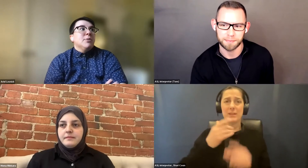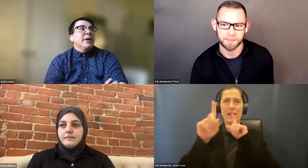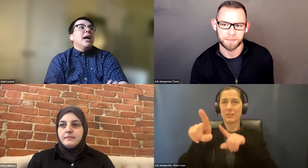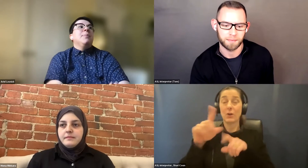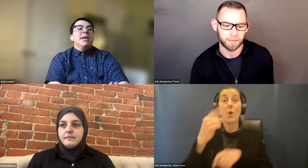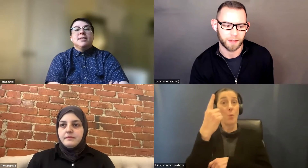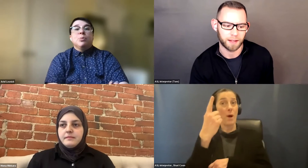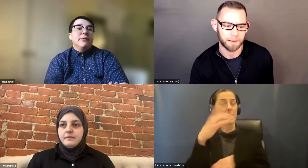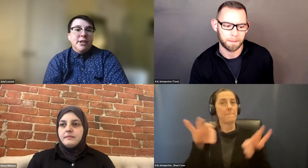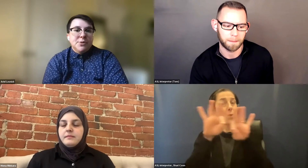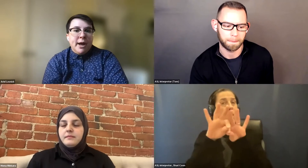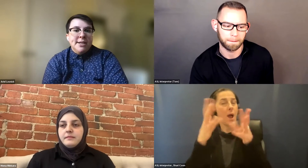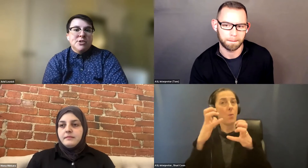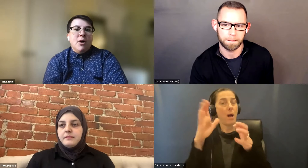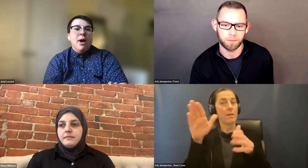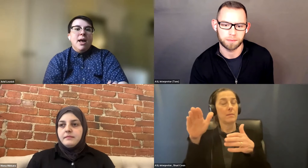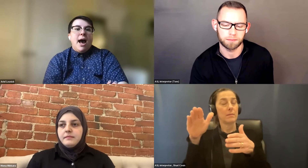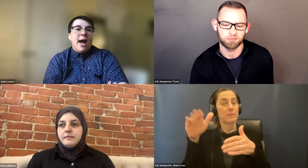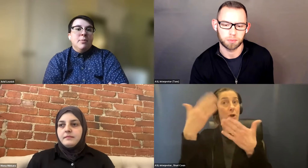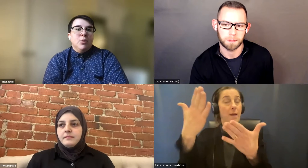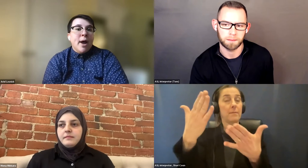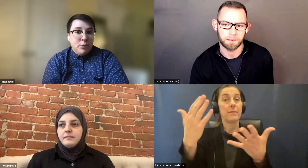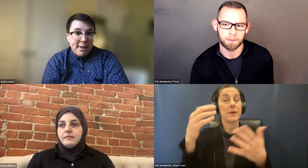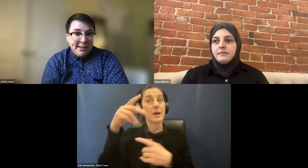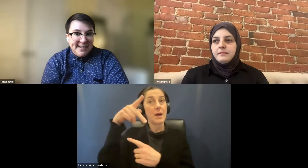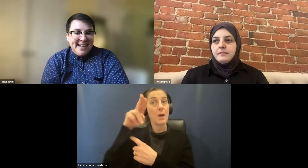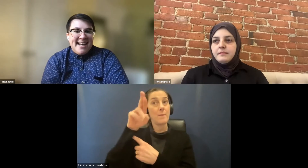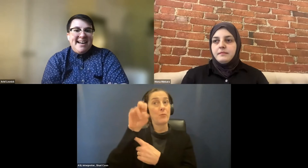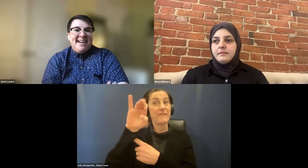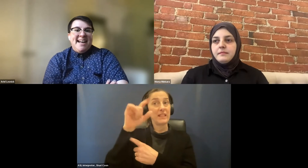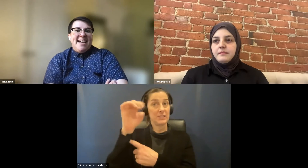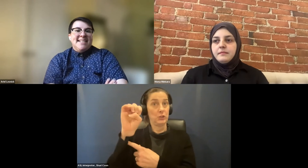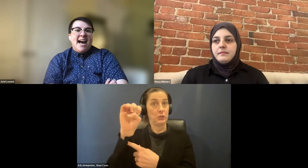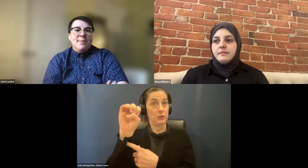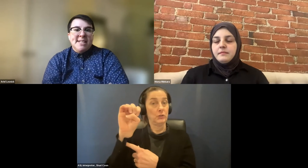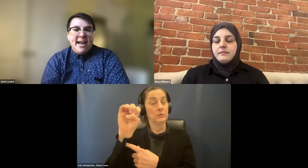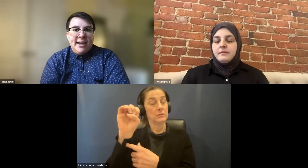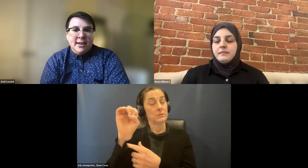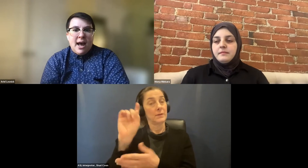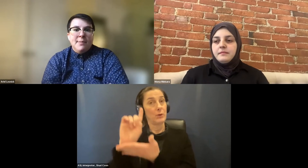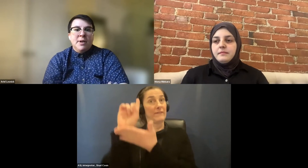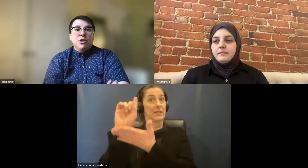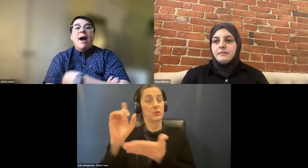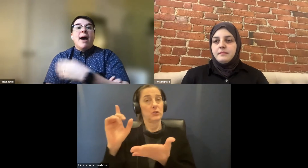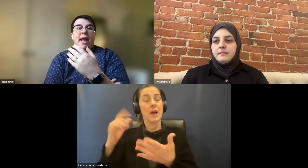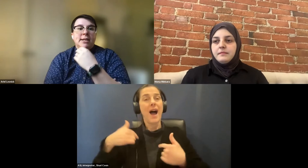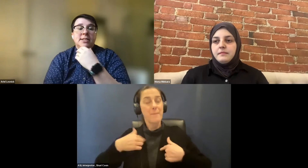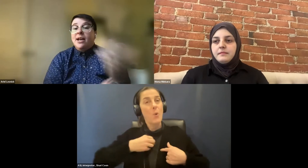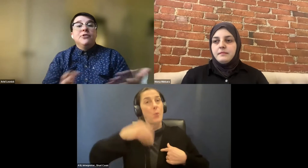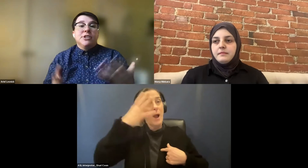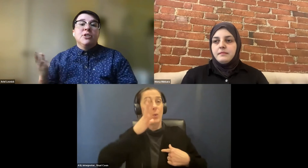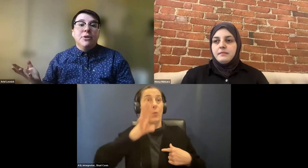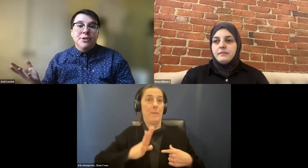that I want to bring up is privilege, right? So I'm a white woman, and I'm saying I'm going to go out